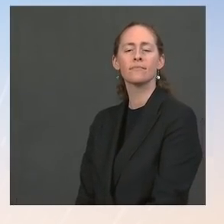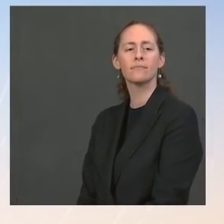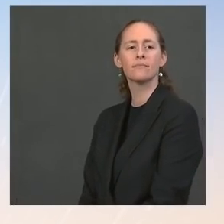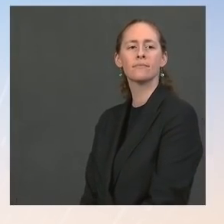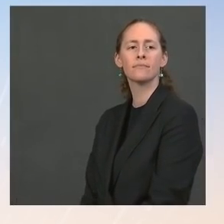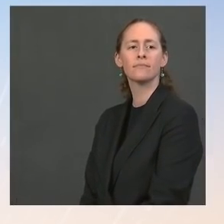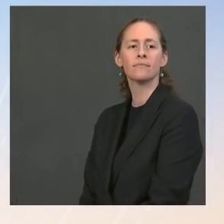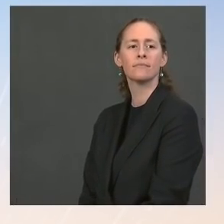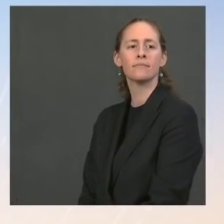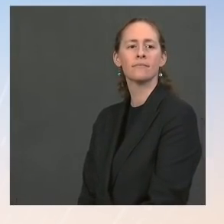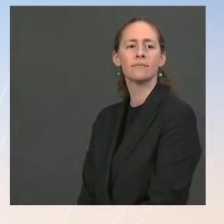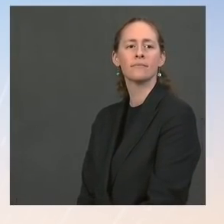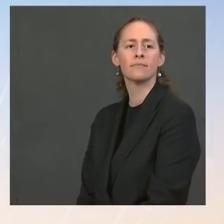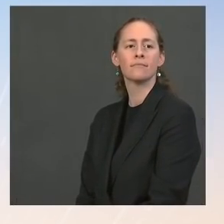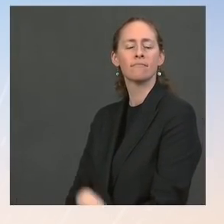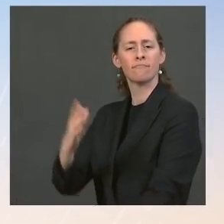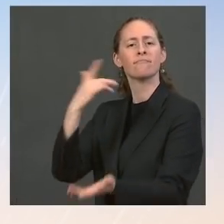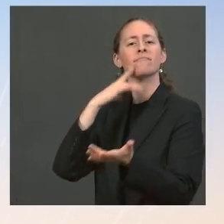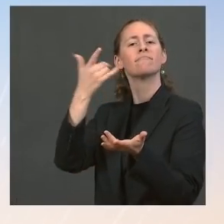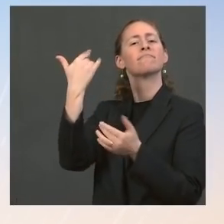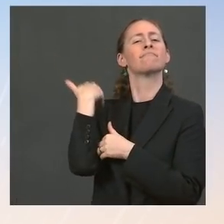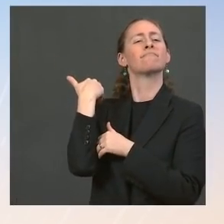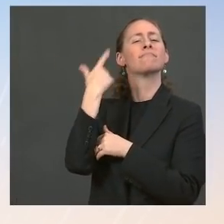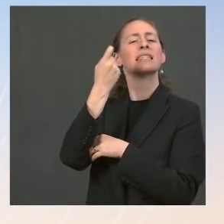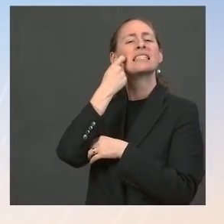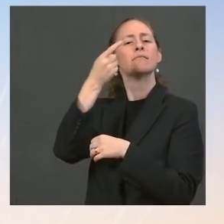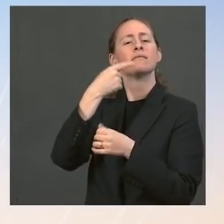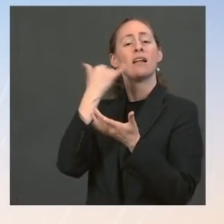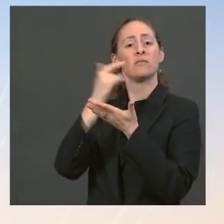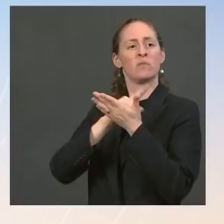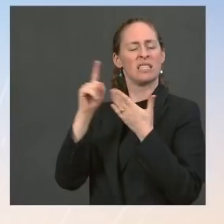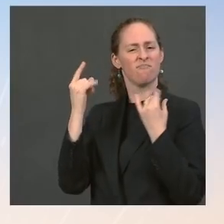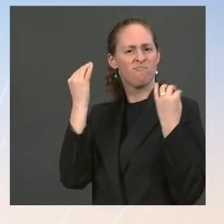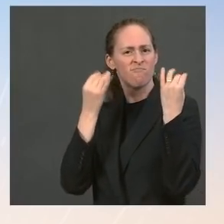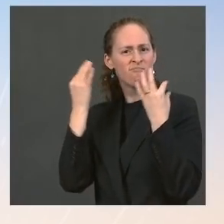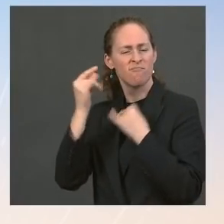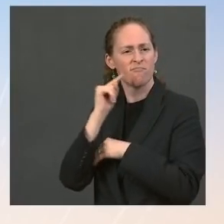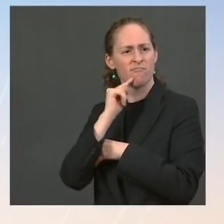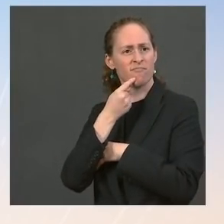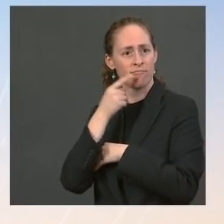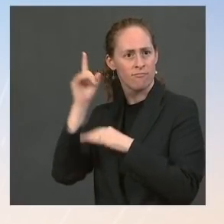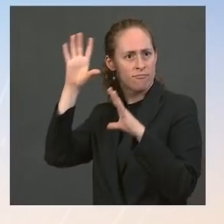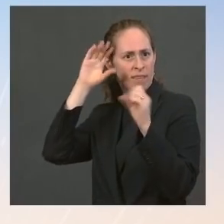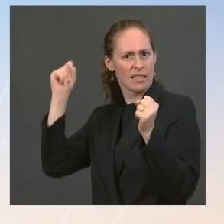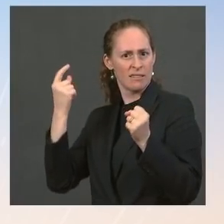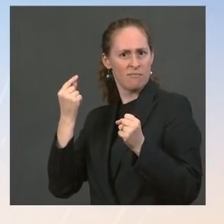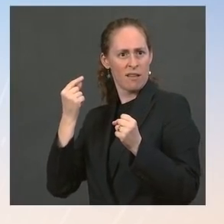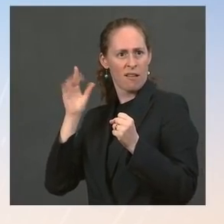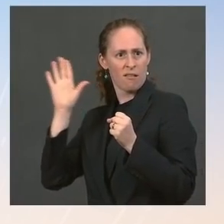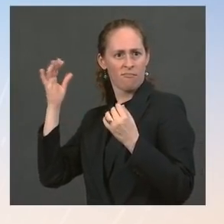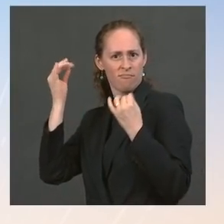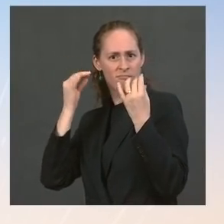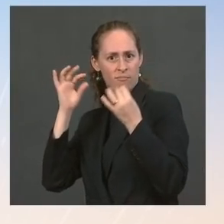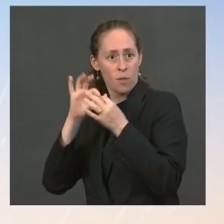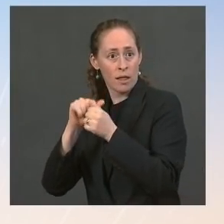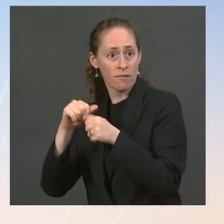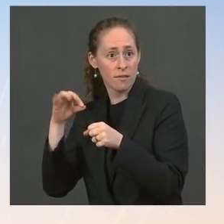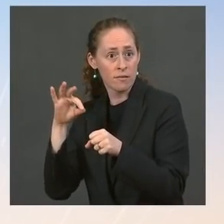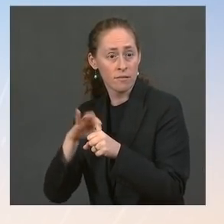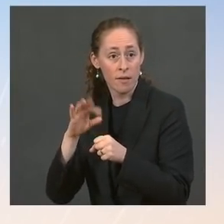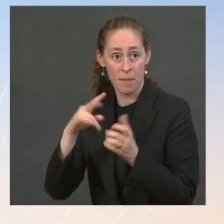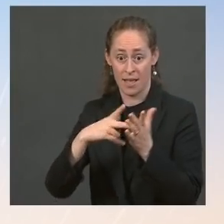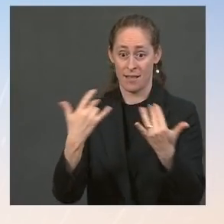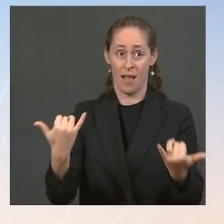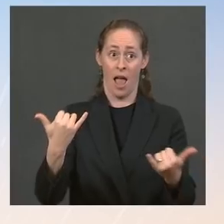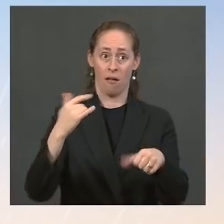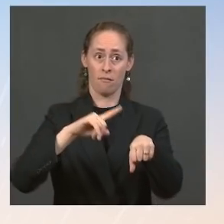president viewing this moment, given where his caucuses are, where his members are? This moment, as in this moment, 2:40 p.m. this afternoon, or just